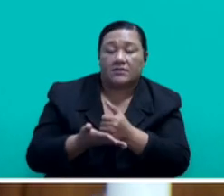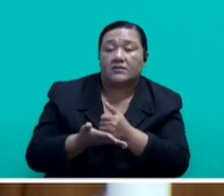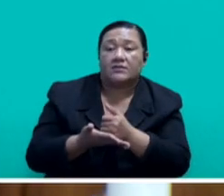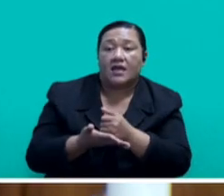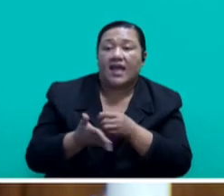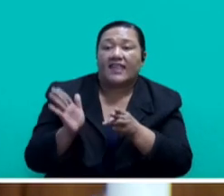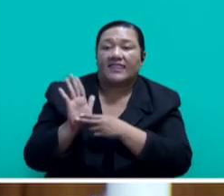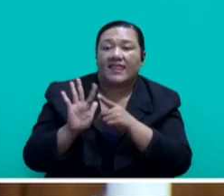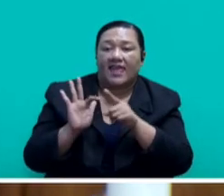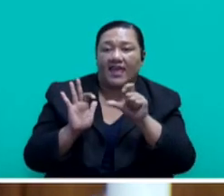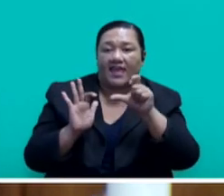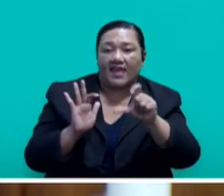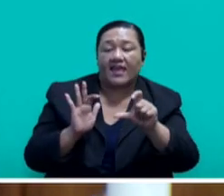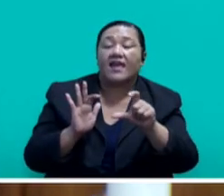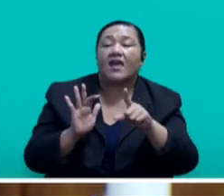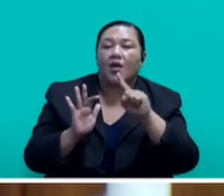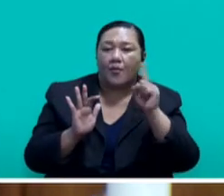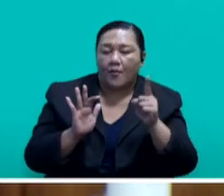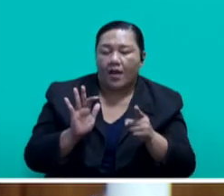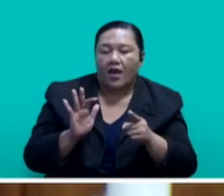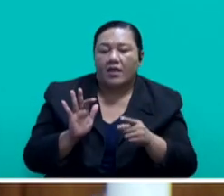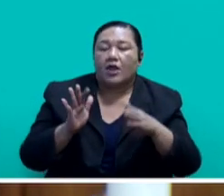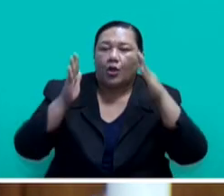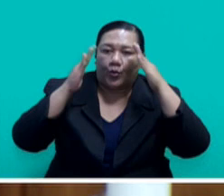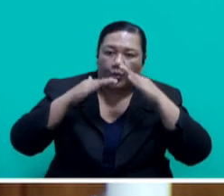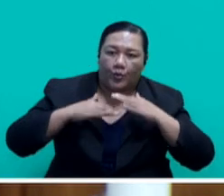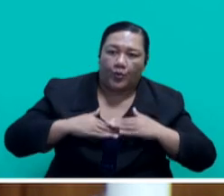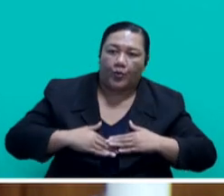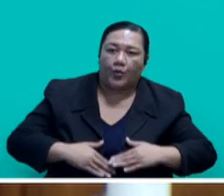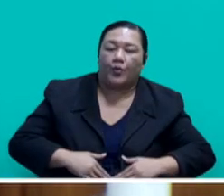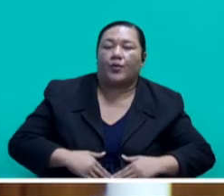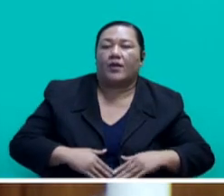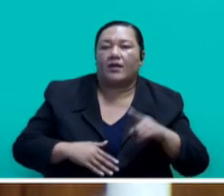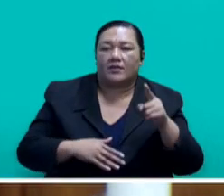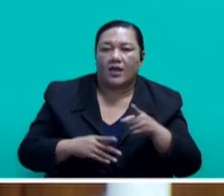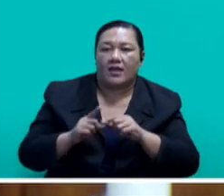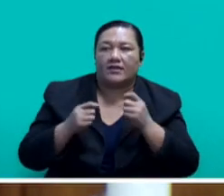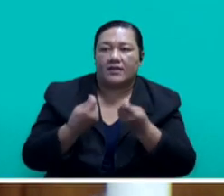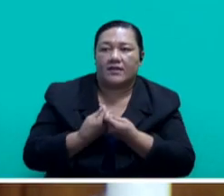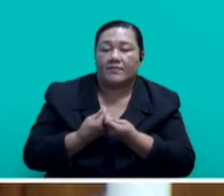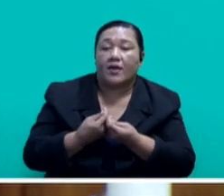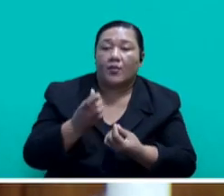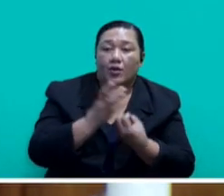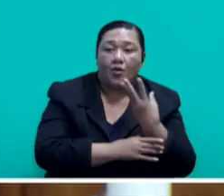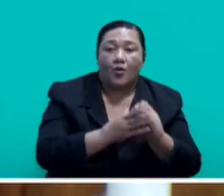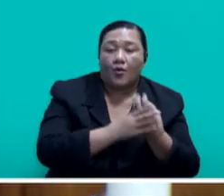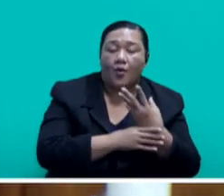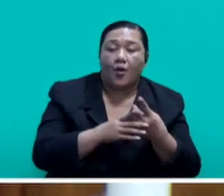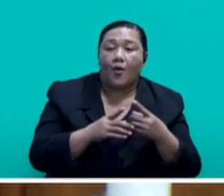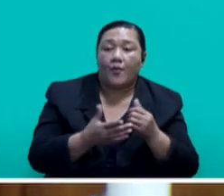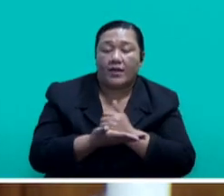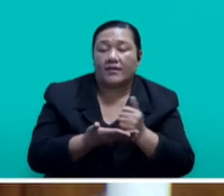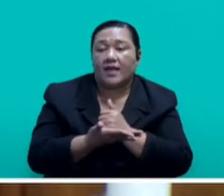NEC will bring much needed relief to our team. Mr. Speaker, with our growing numbers under the